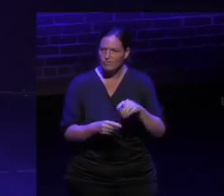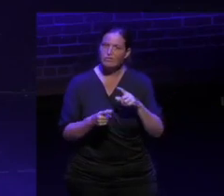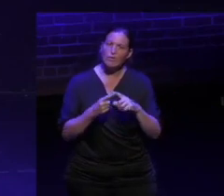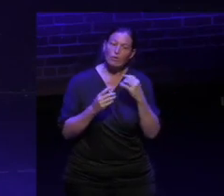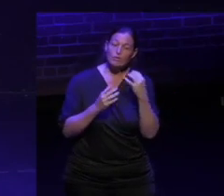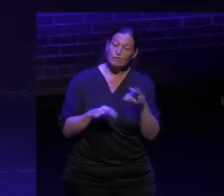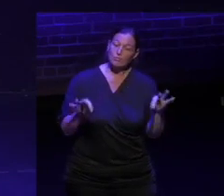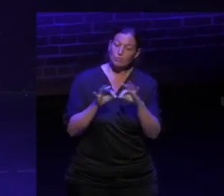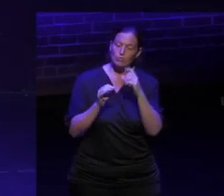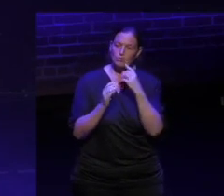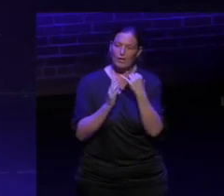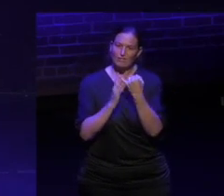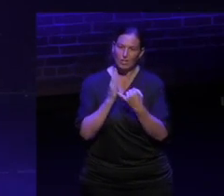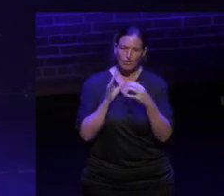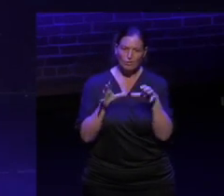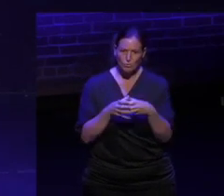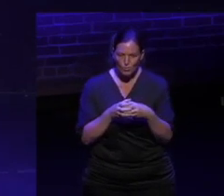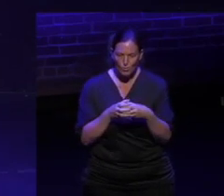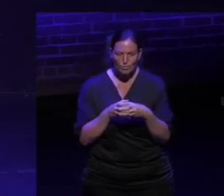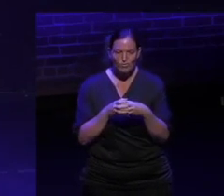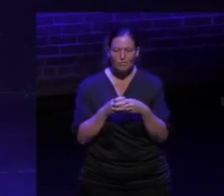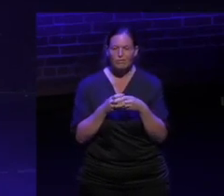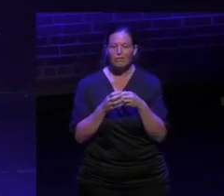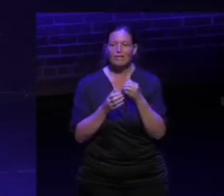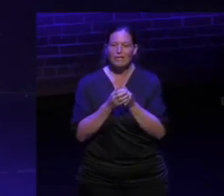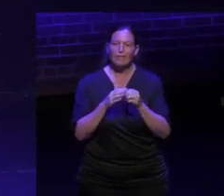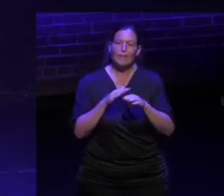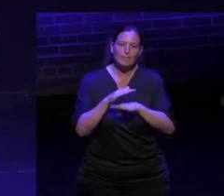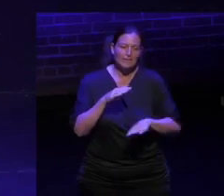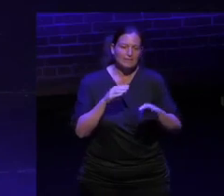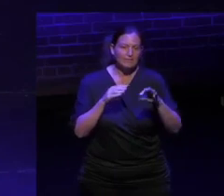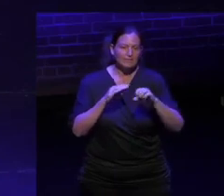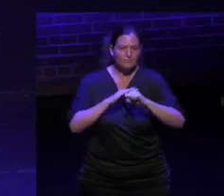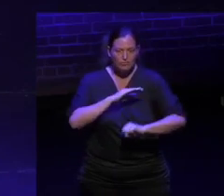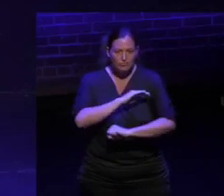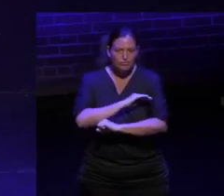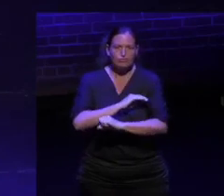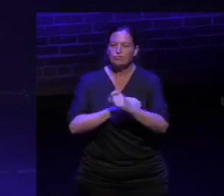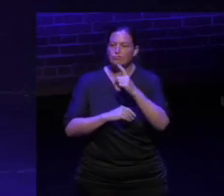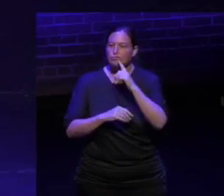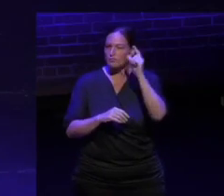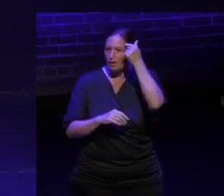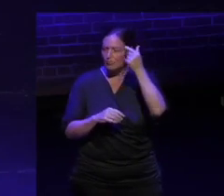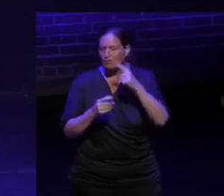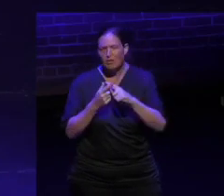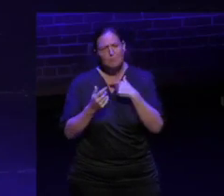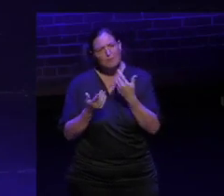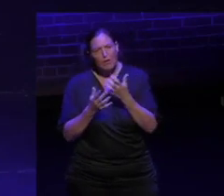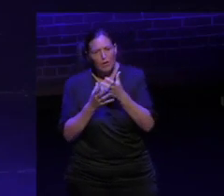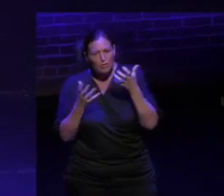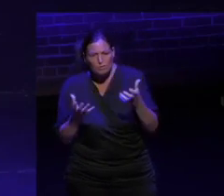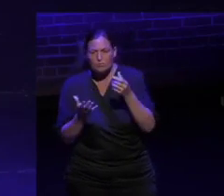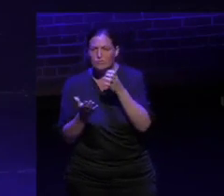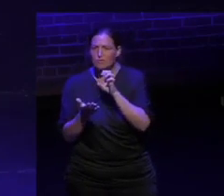artist core embedded in the very basic functions of governing, and expect that you're not only going to get an economic value out of that,